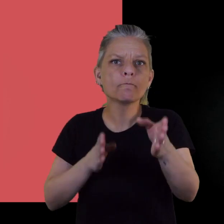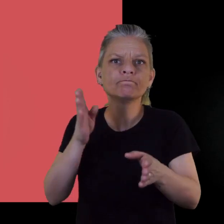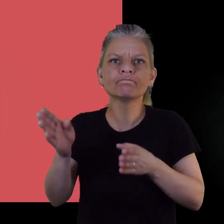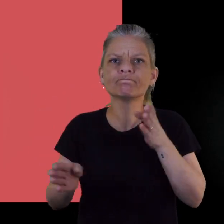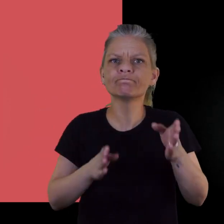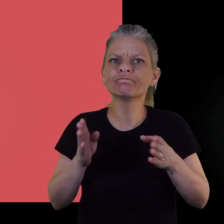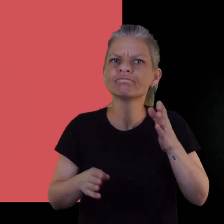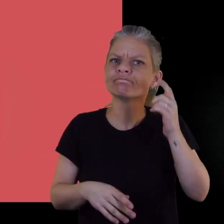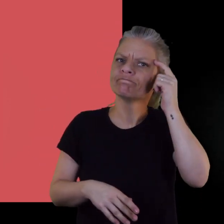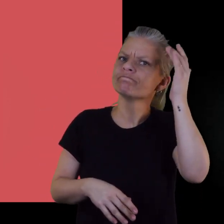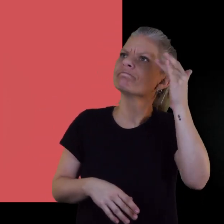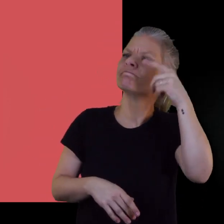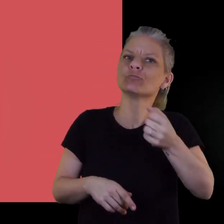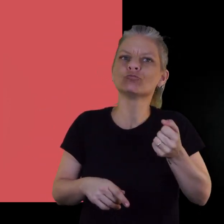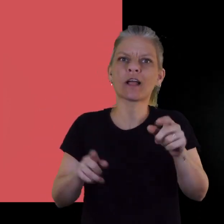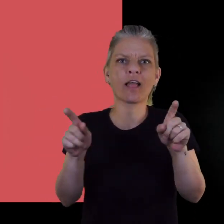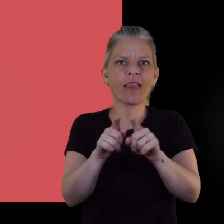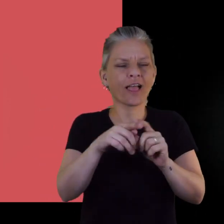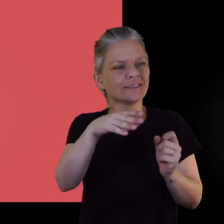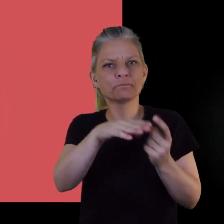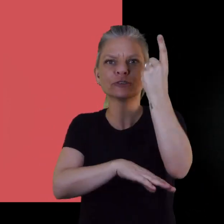I was in the easy waiter,